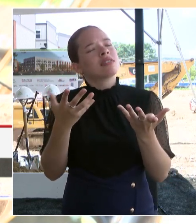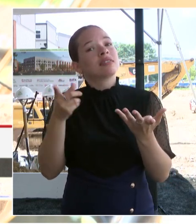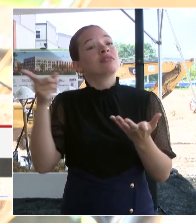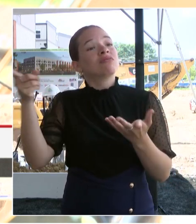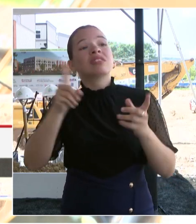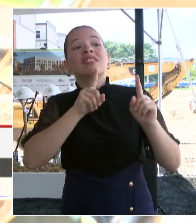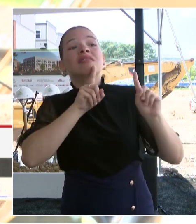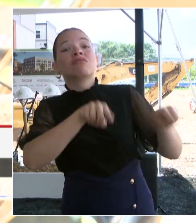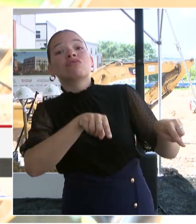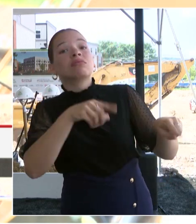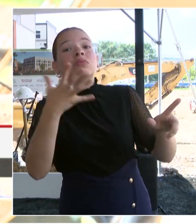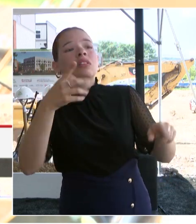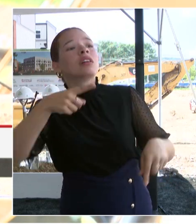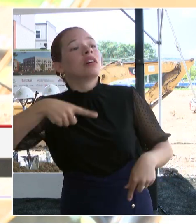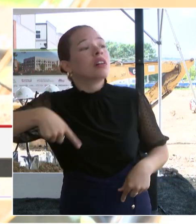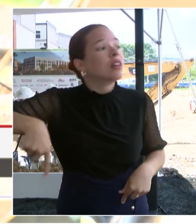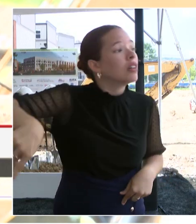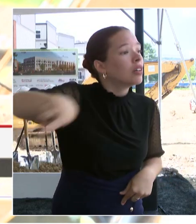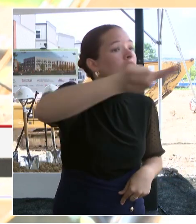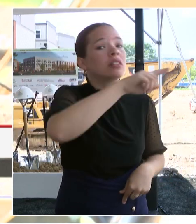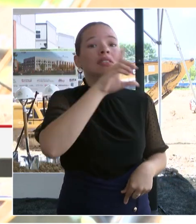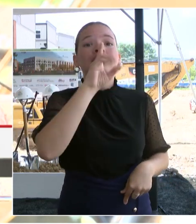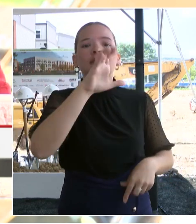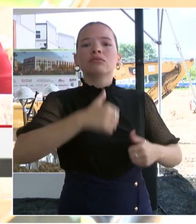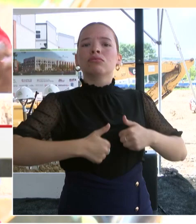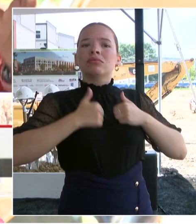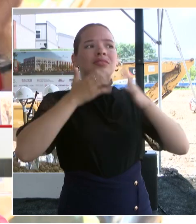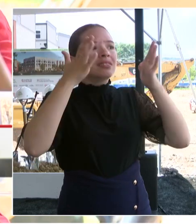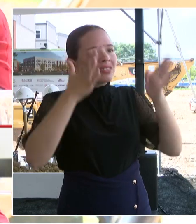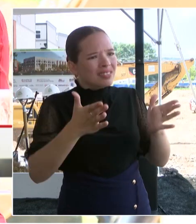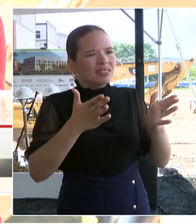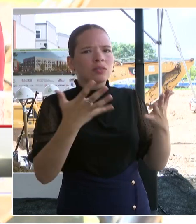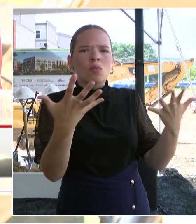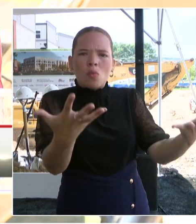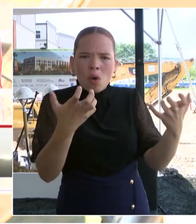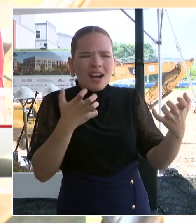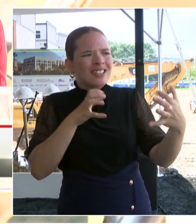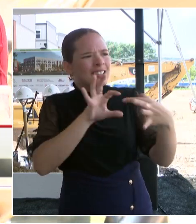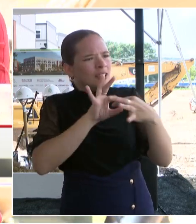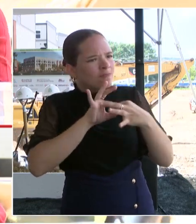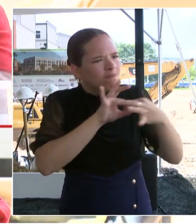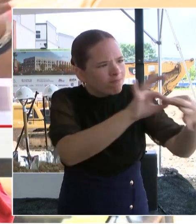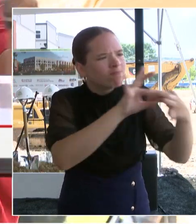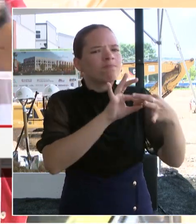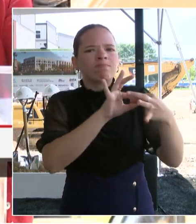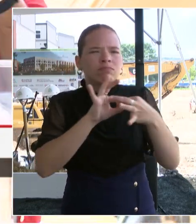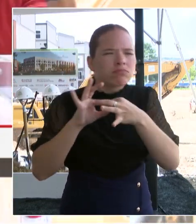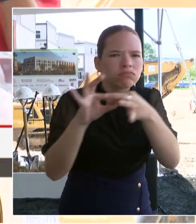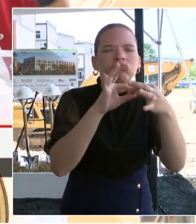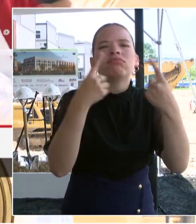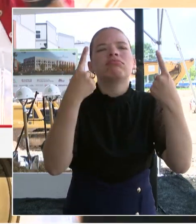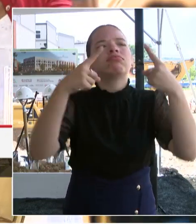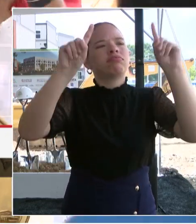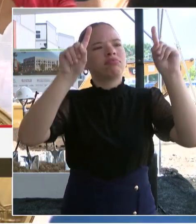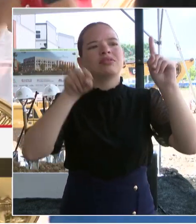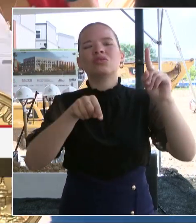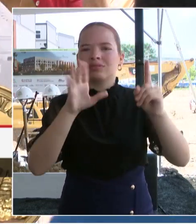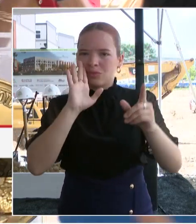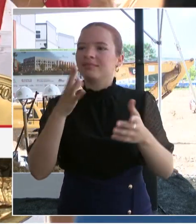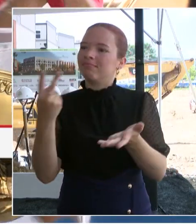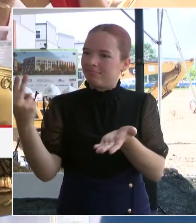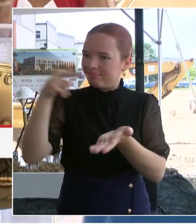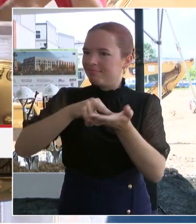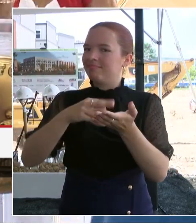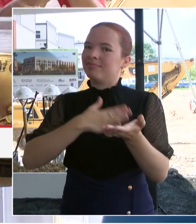shot. So with that, let us just stand and give a rousing welcome to our mayor,